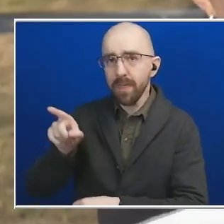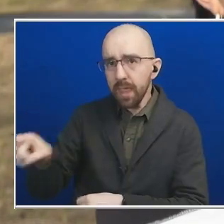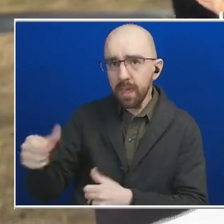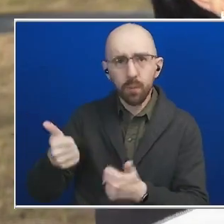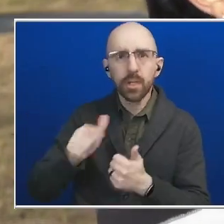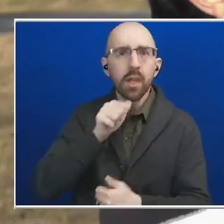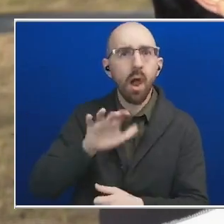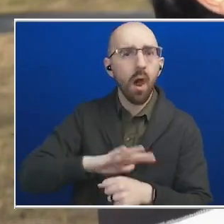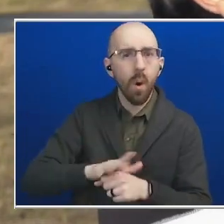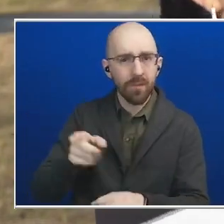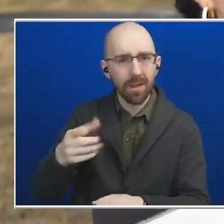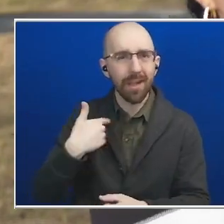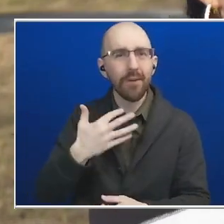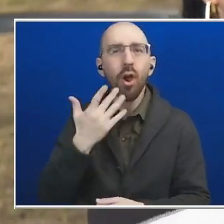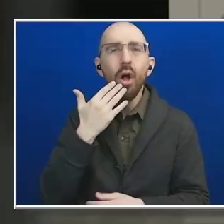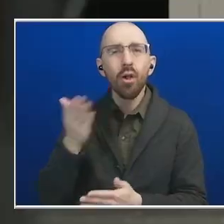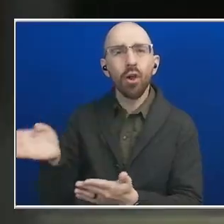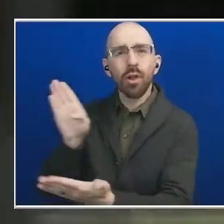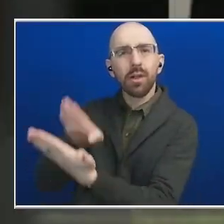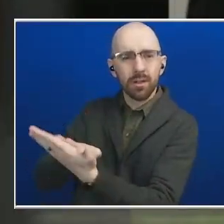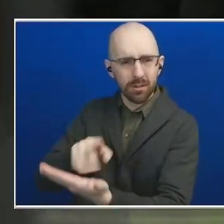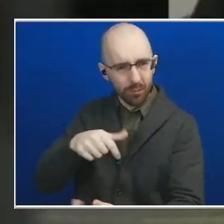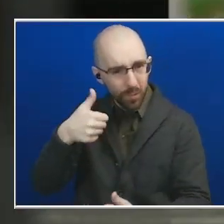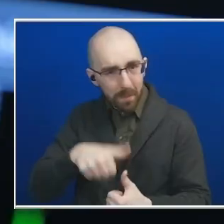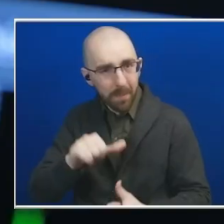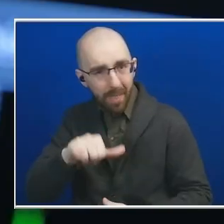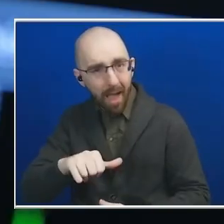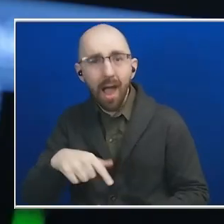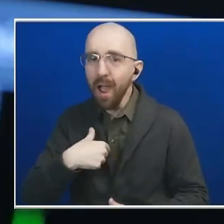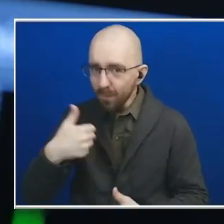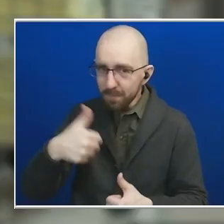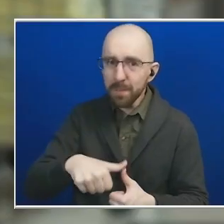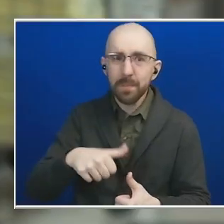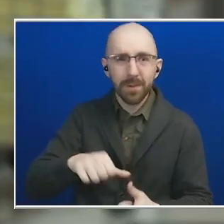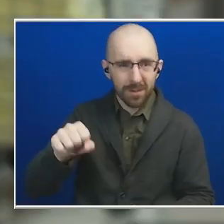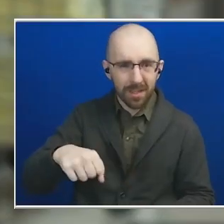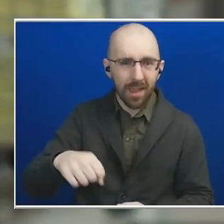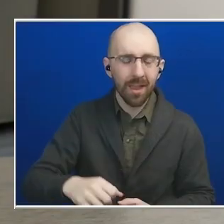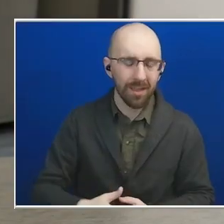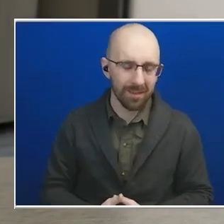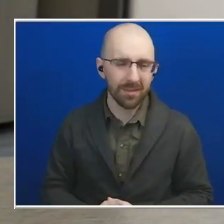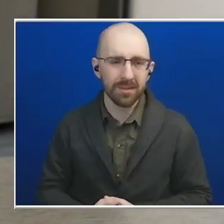on the room. Yep, you remember that, don't you? I do, I remember that.